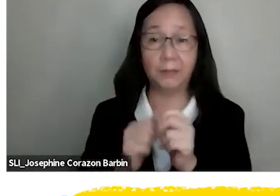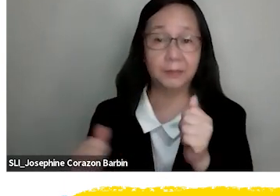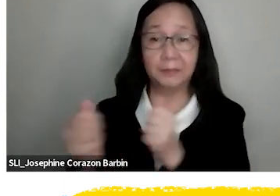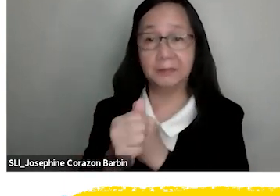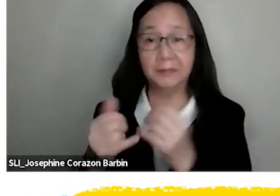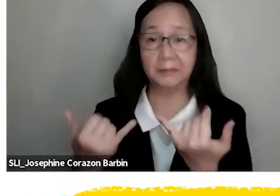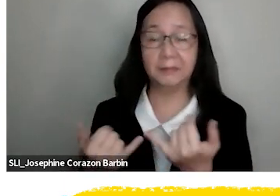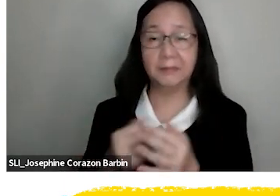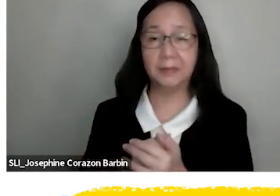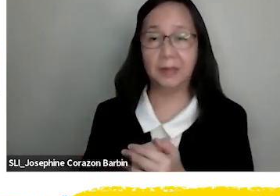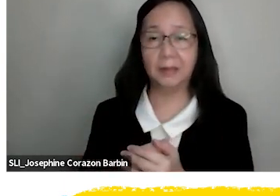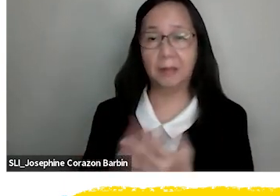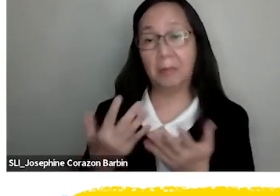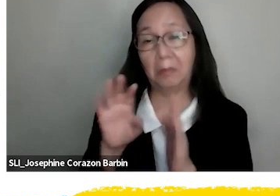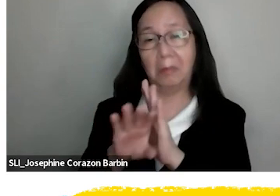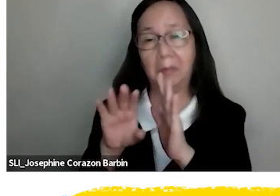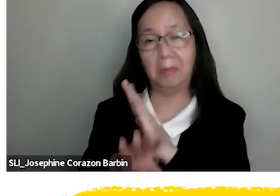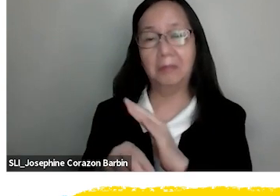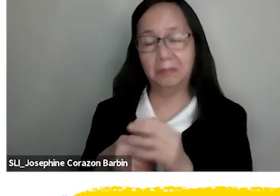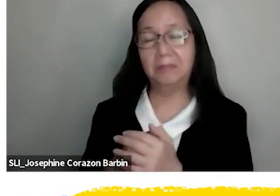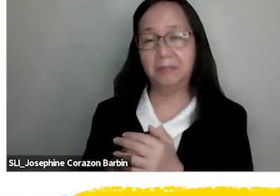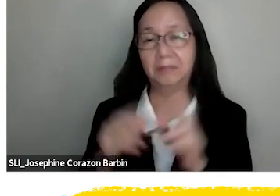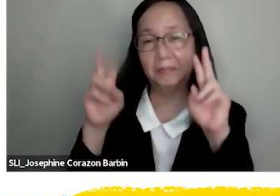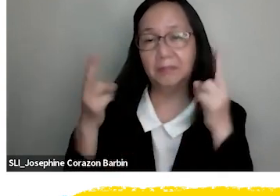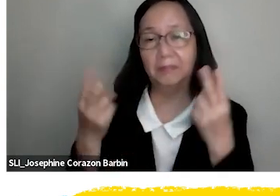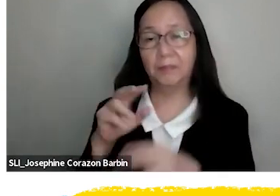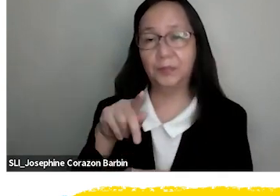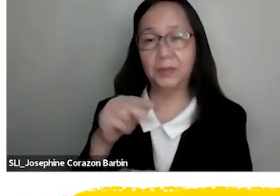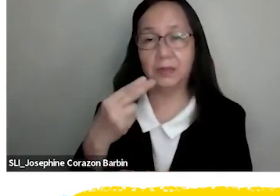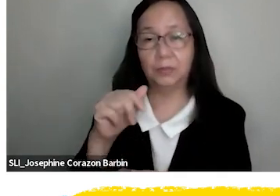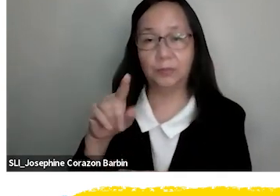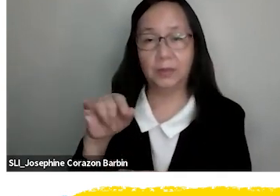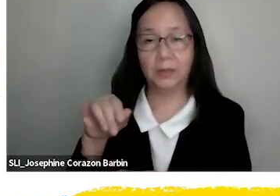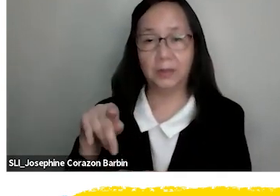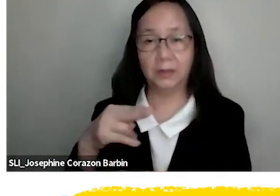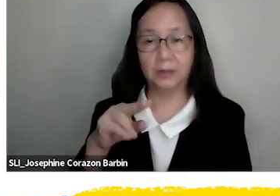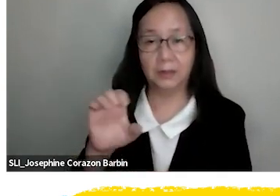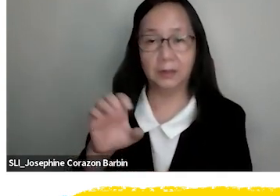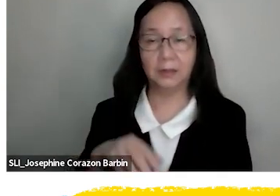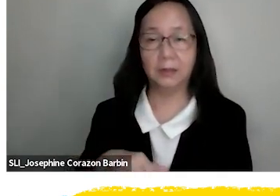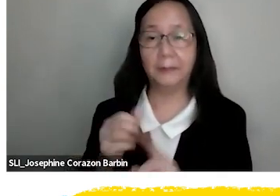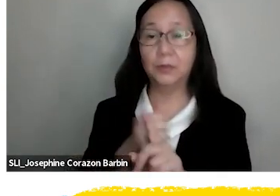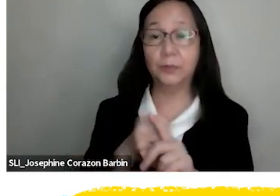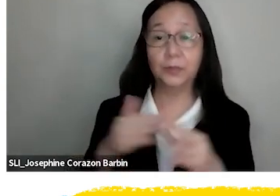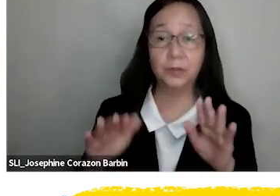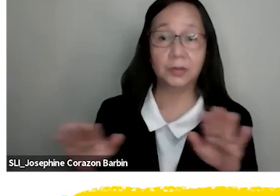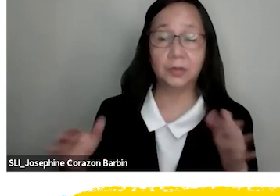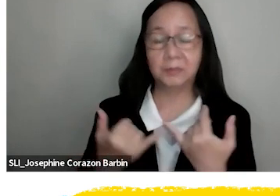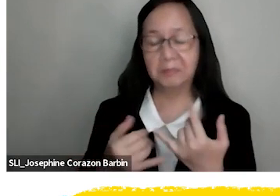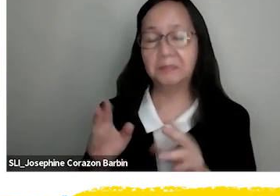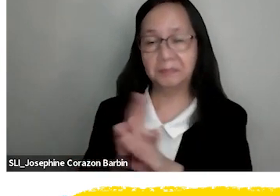that criminal or pedophile perpetrator can also use this